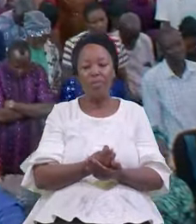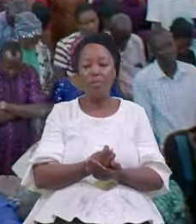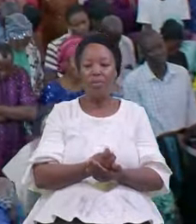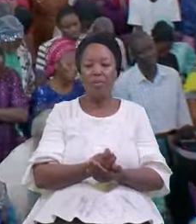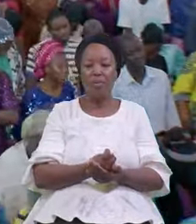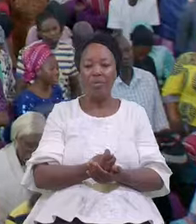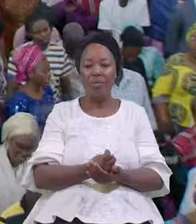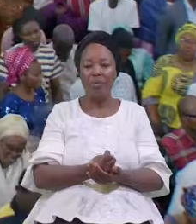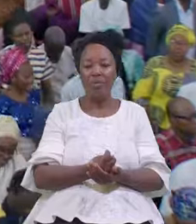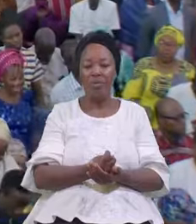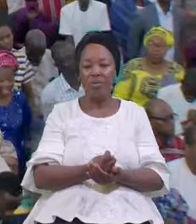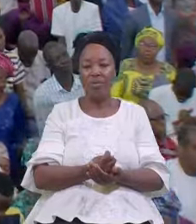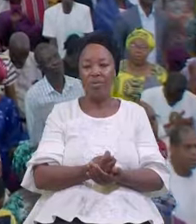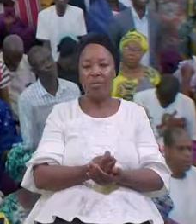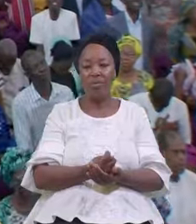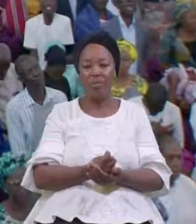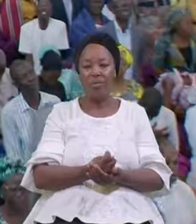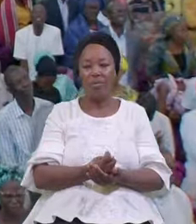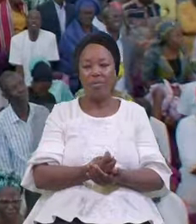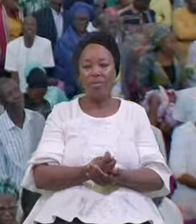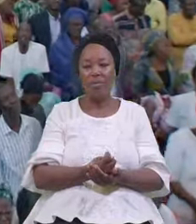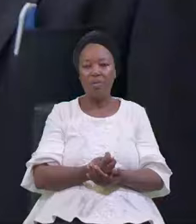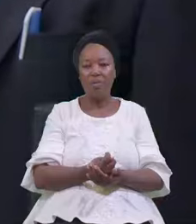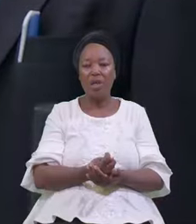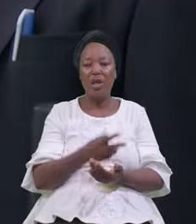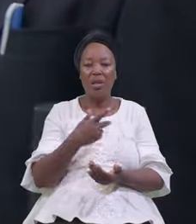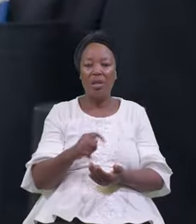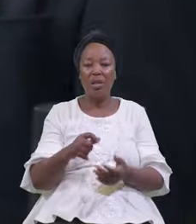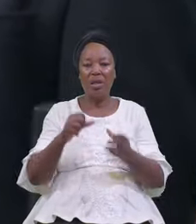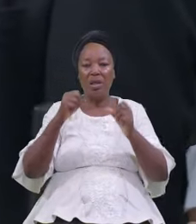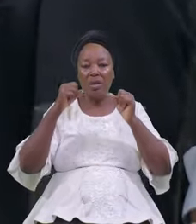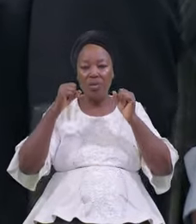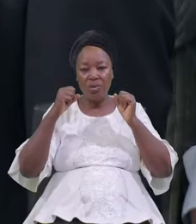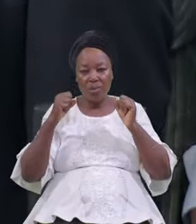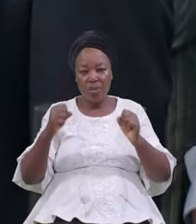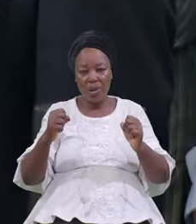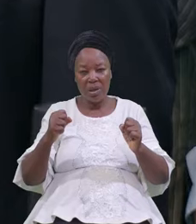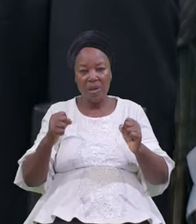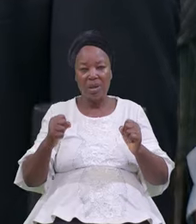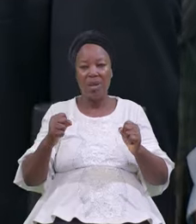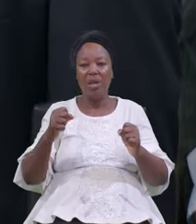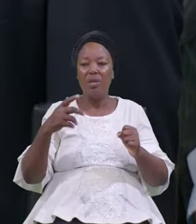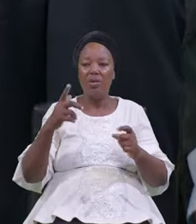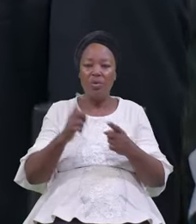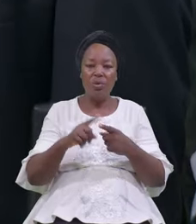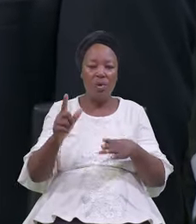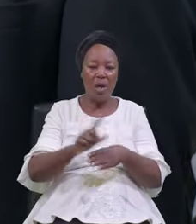Pledge your strength to labor for him.